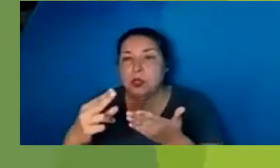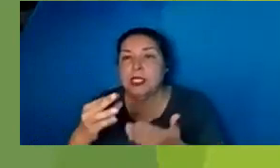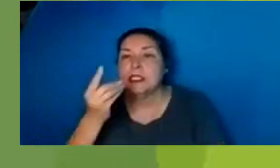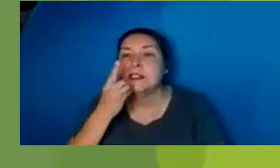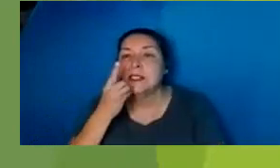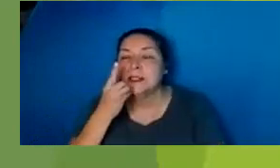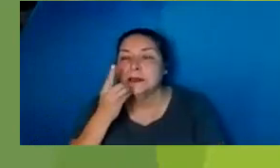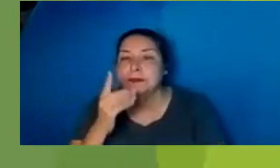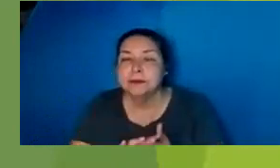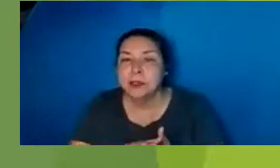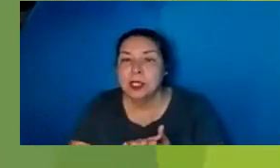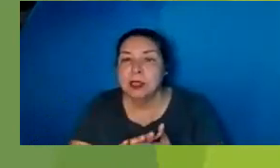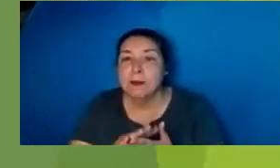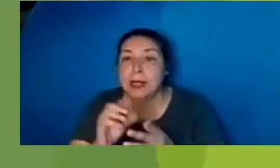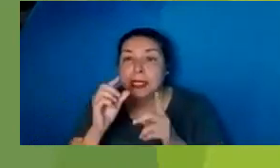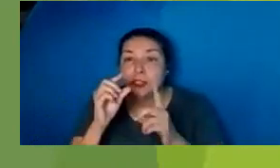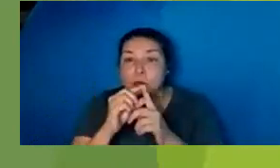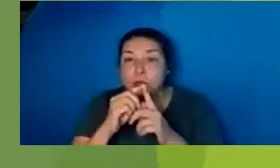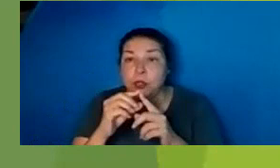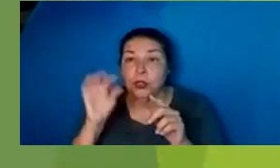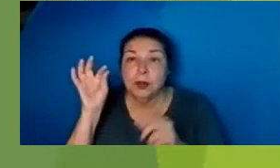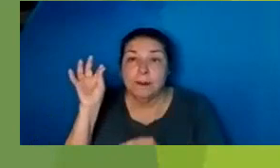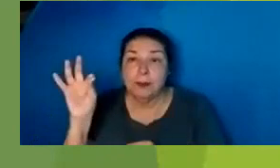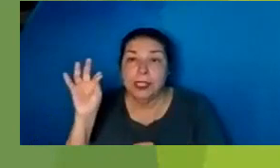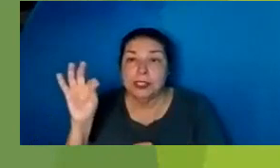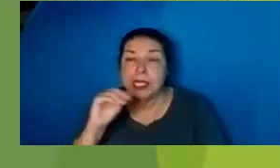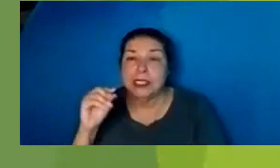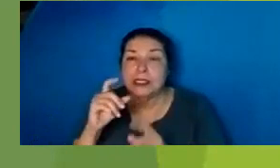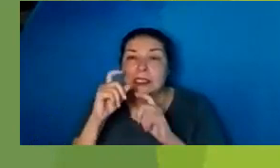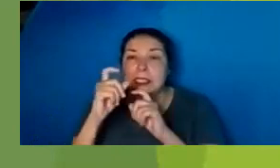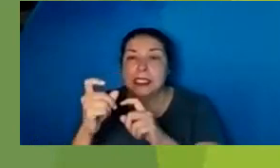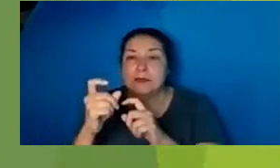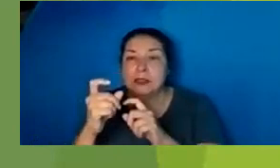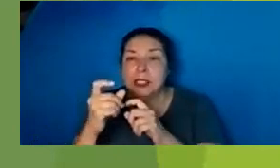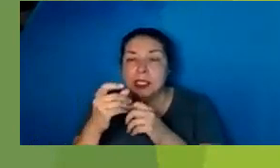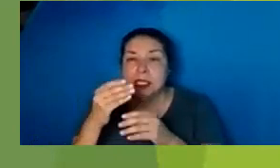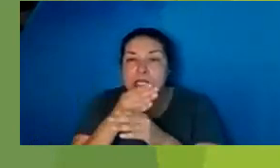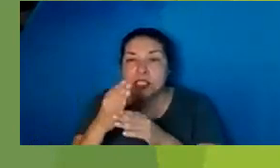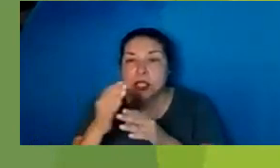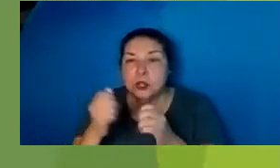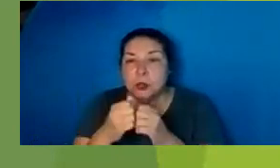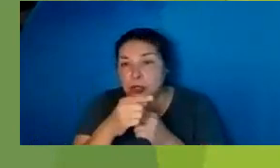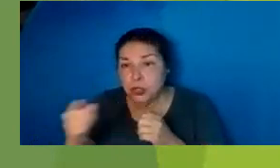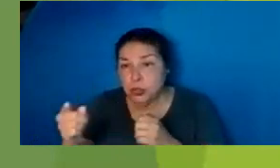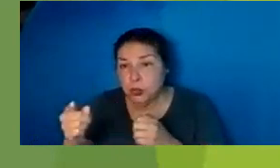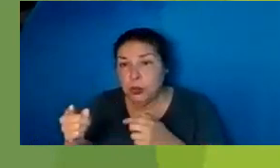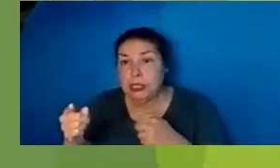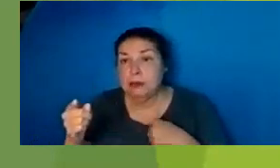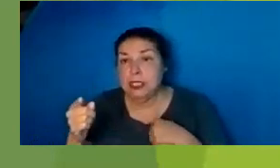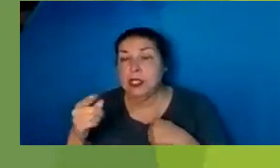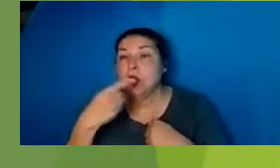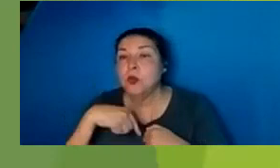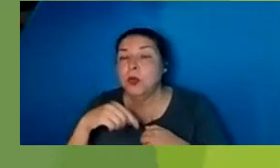by his word preached, and by his gifts poured out upon you and me, we are justified